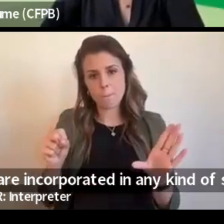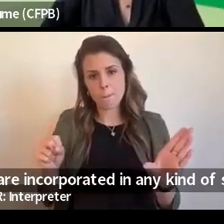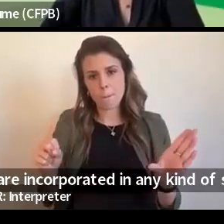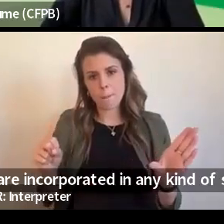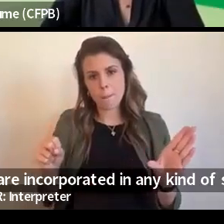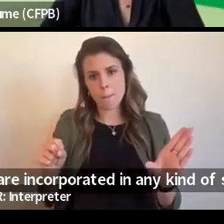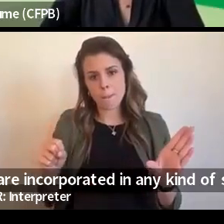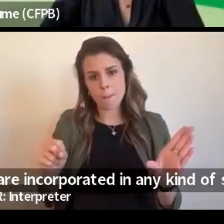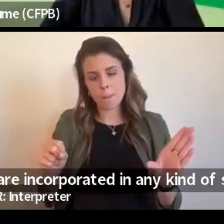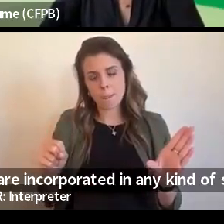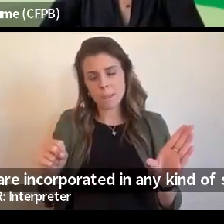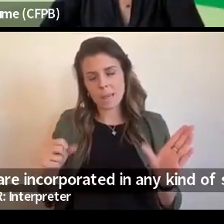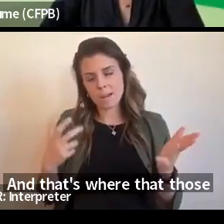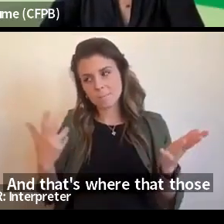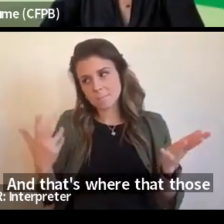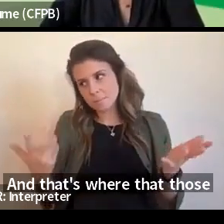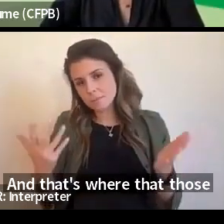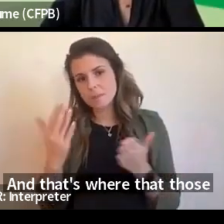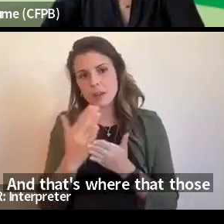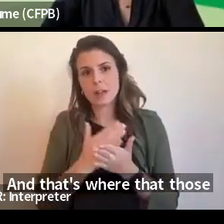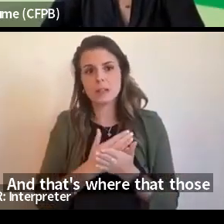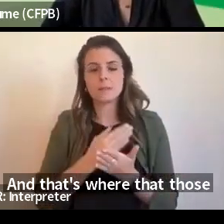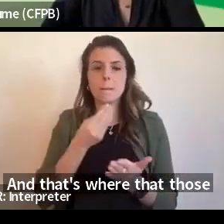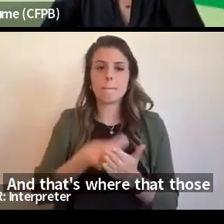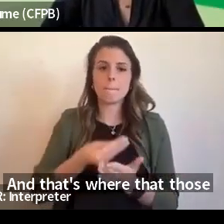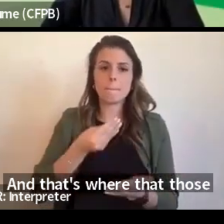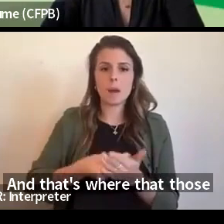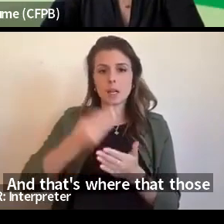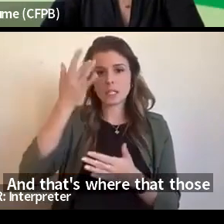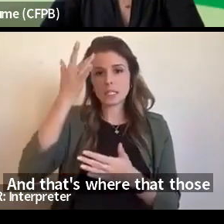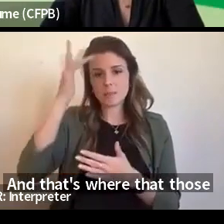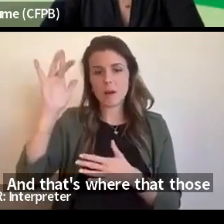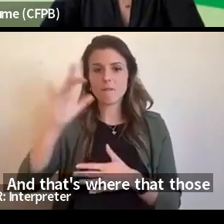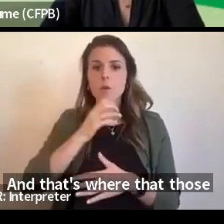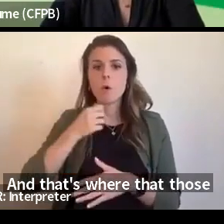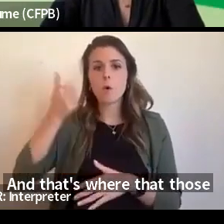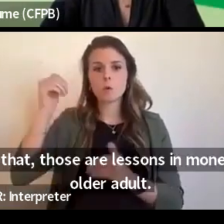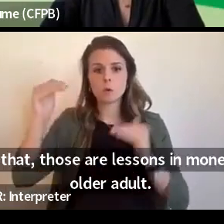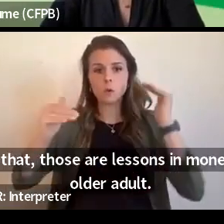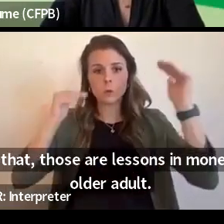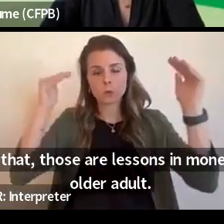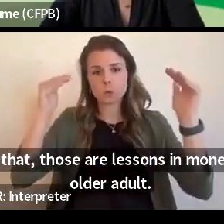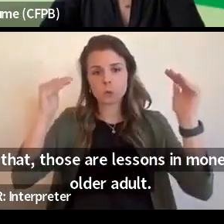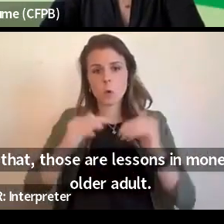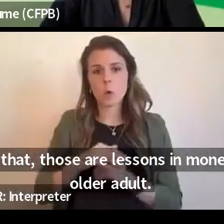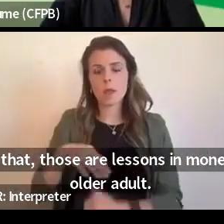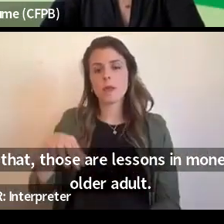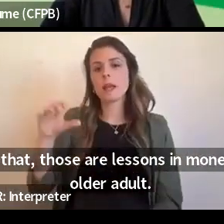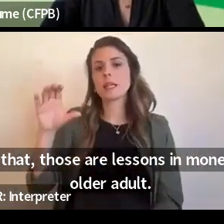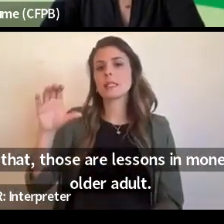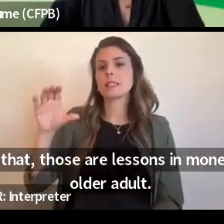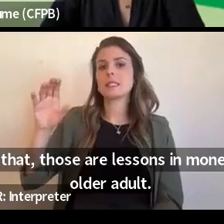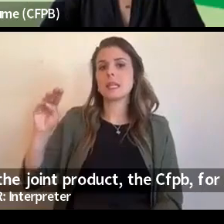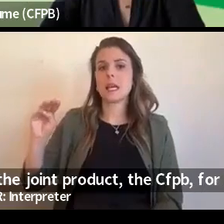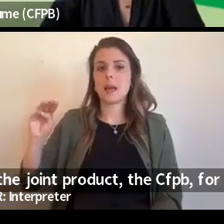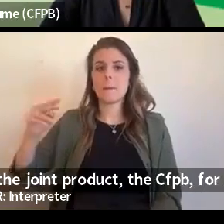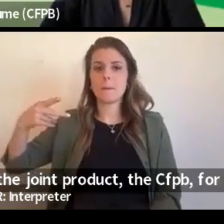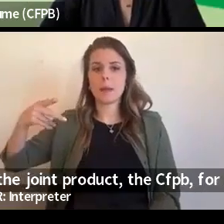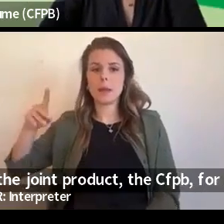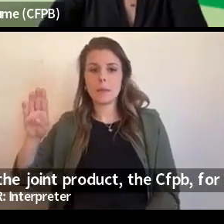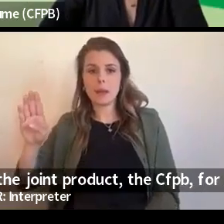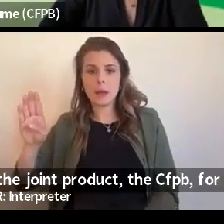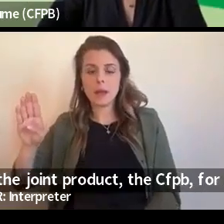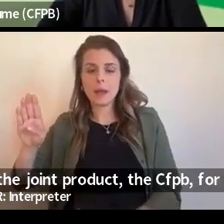those are lessons contained in Money Smart for Older Adult product, the joint product of the CFPB, for instance. What are some